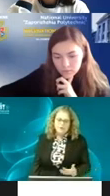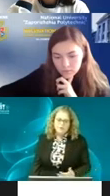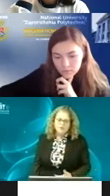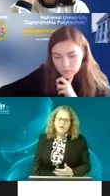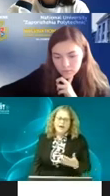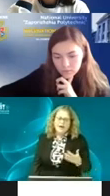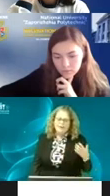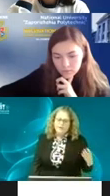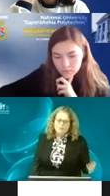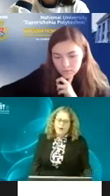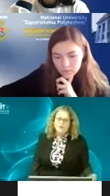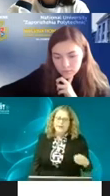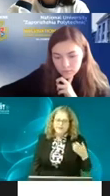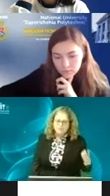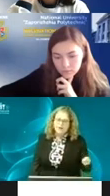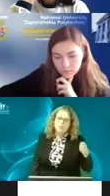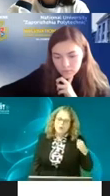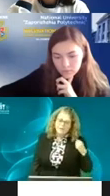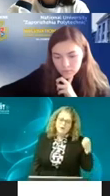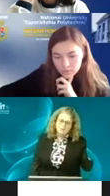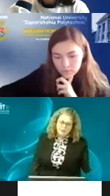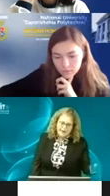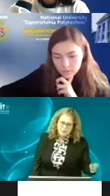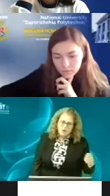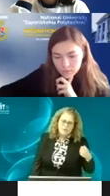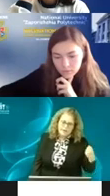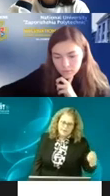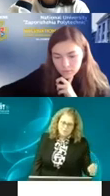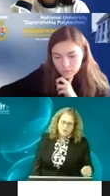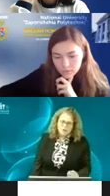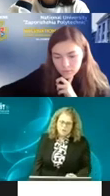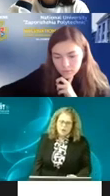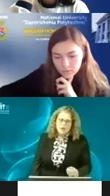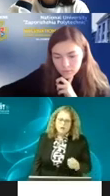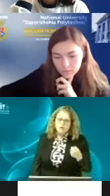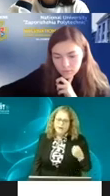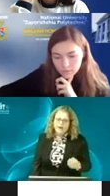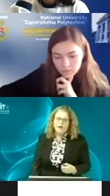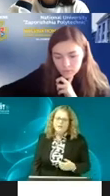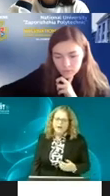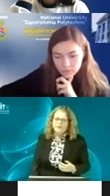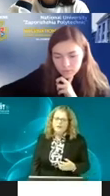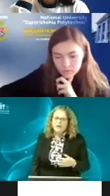babies, and so forth. And from when next week, when it's going to be next, what is next week, and so forth. So